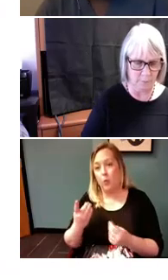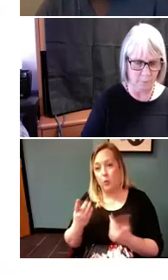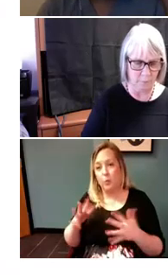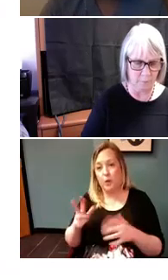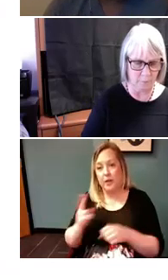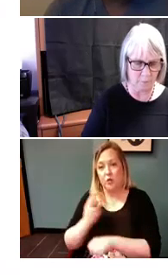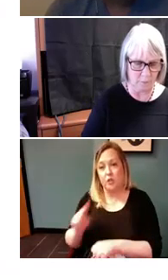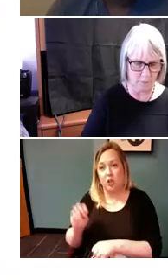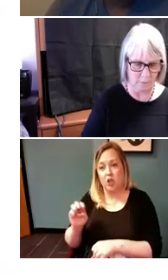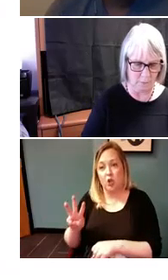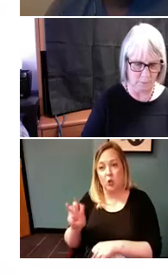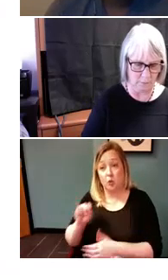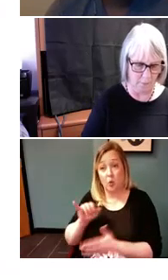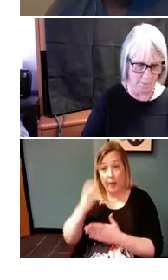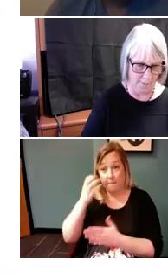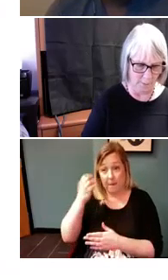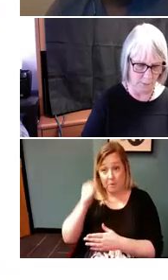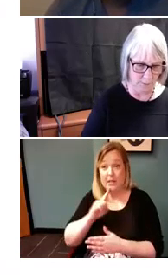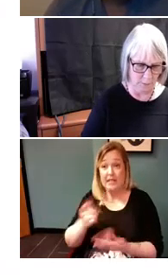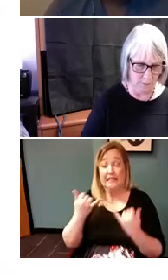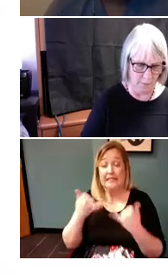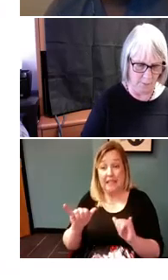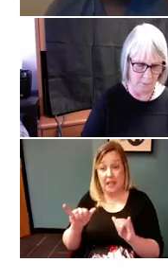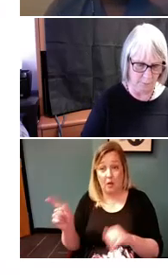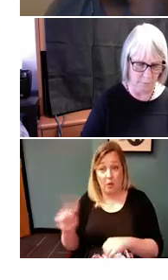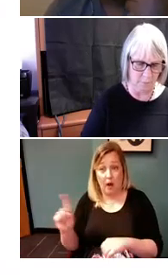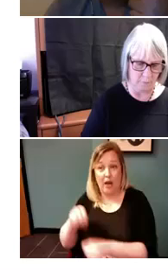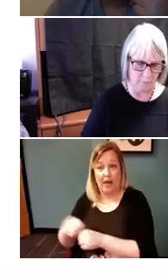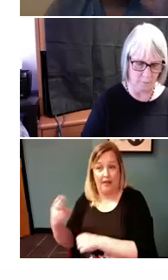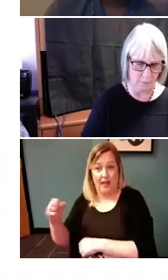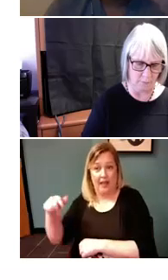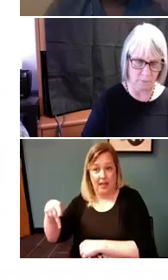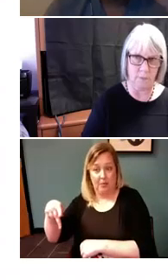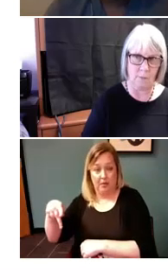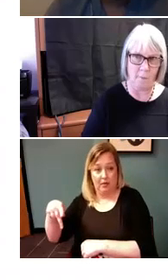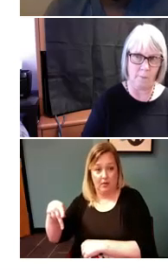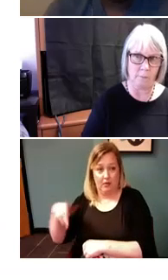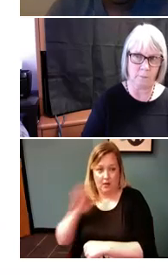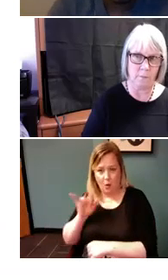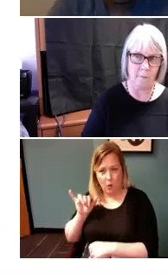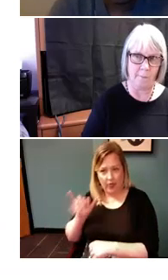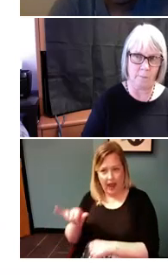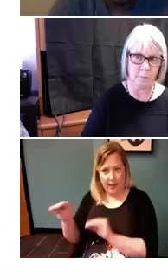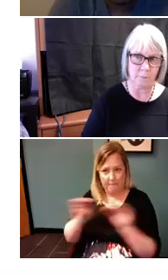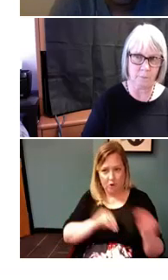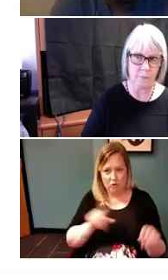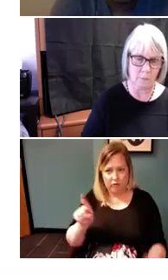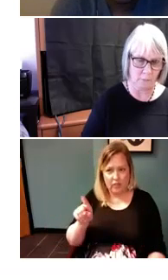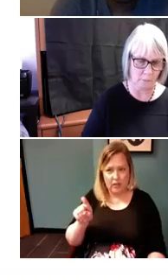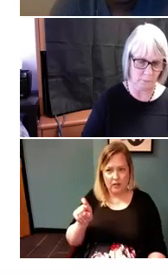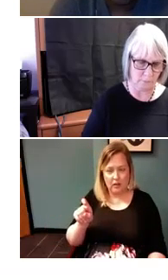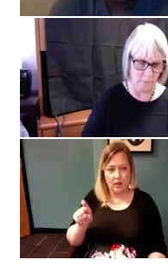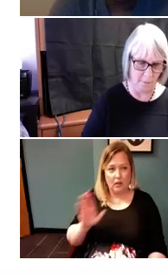is still allocated in heap, right? Does this get removed? I want to know if you think that will